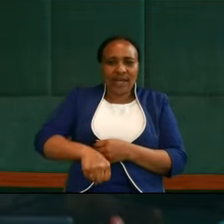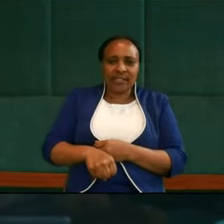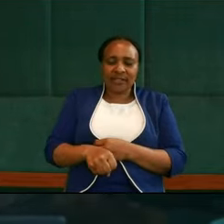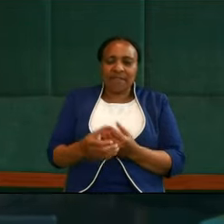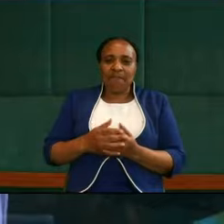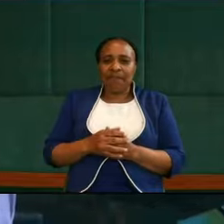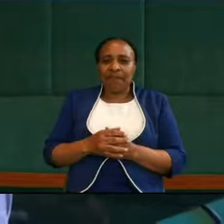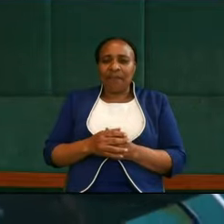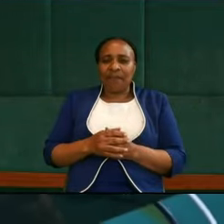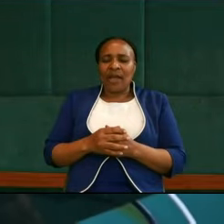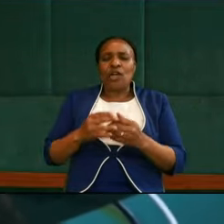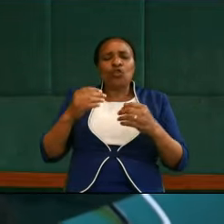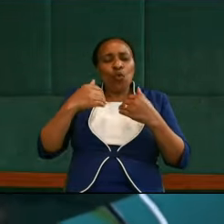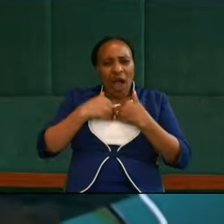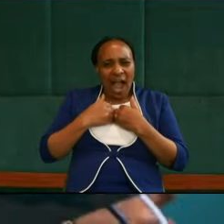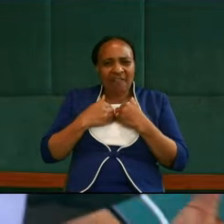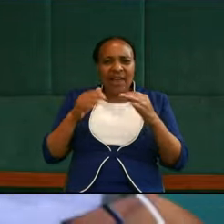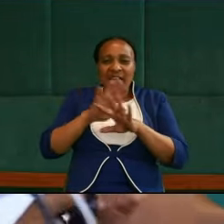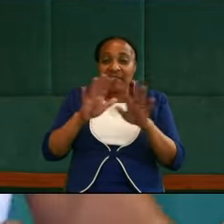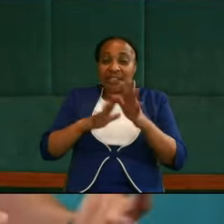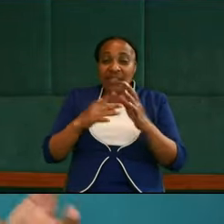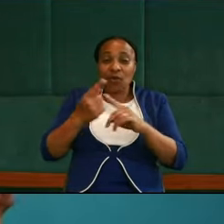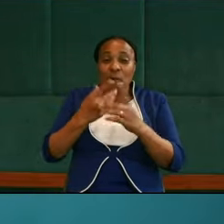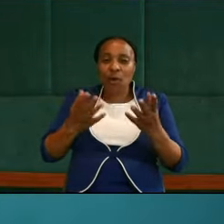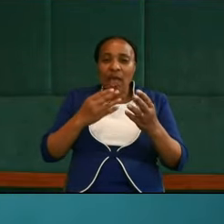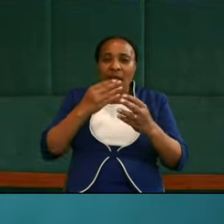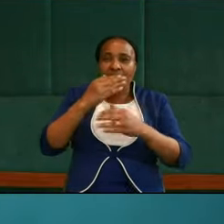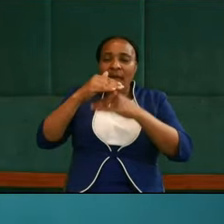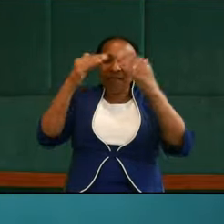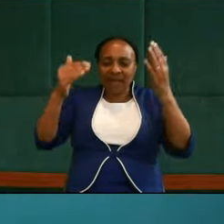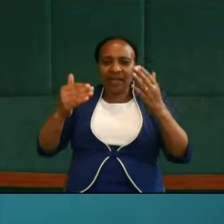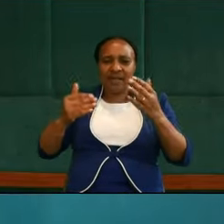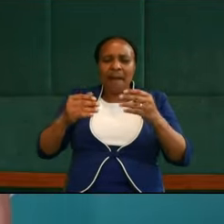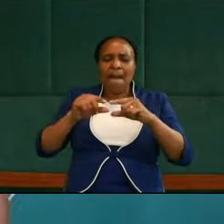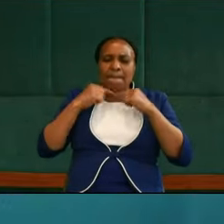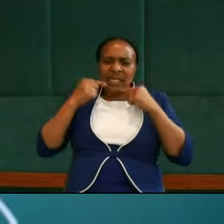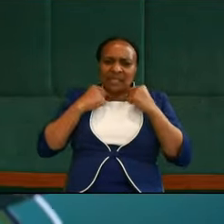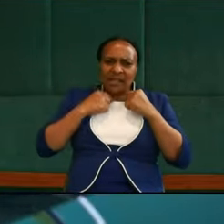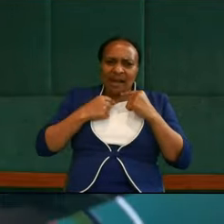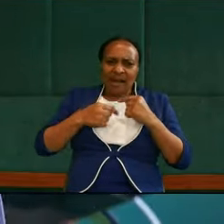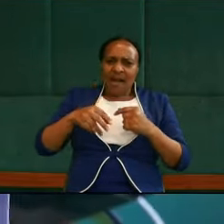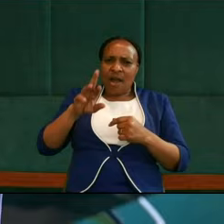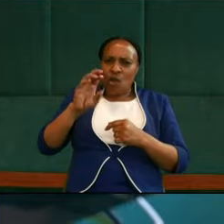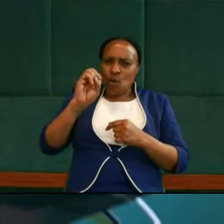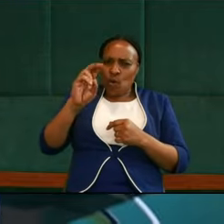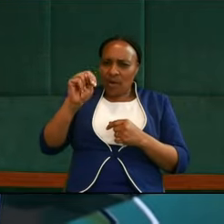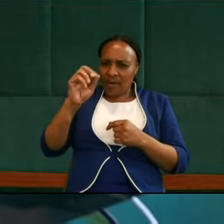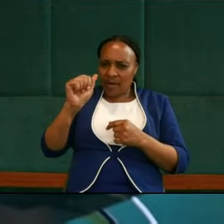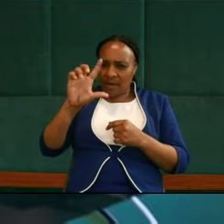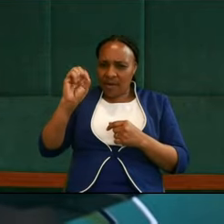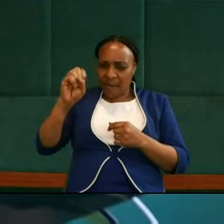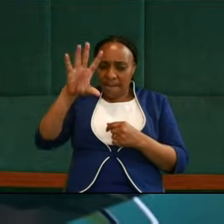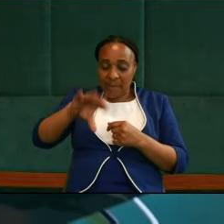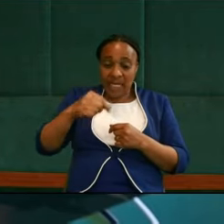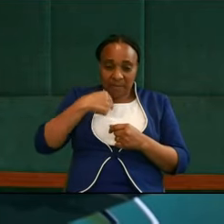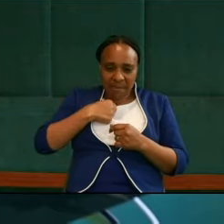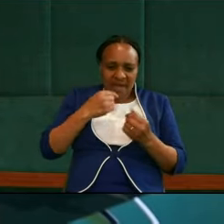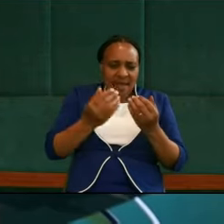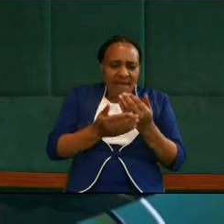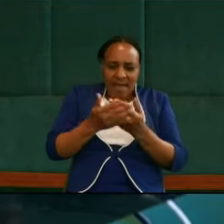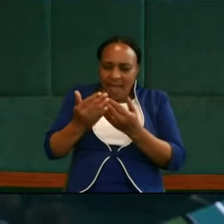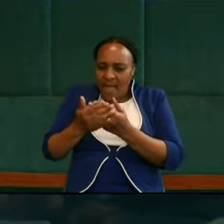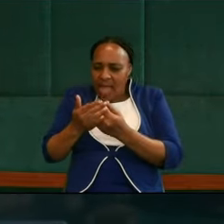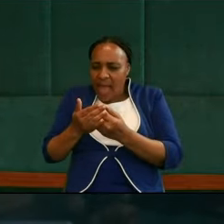obtain moral fitness for heaven. Pastor Romeo picked me up. I was a tiny young boy, and he mentioned these words of